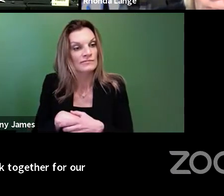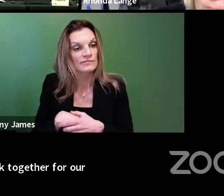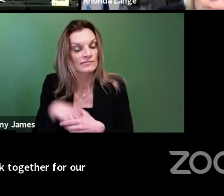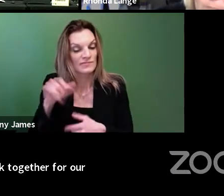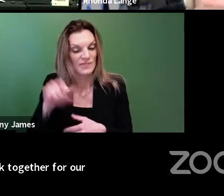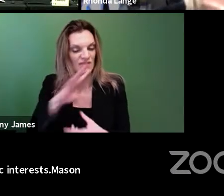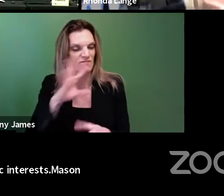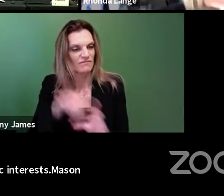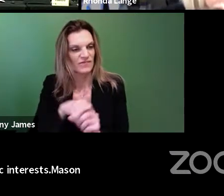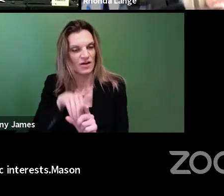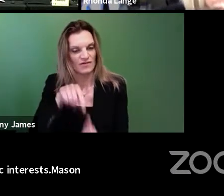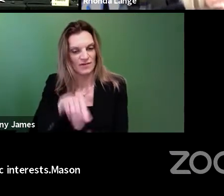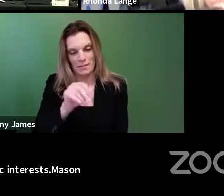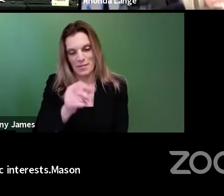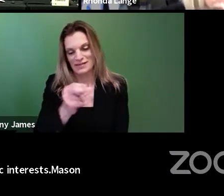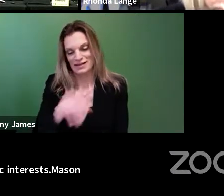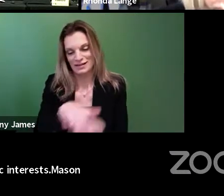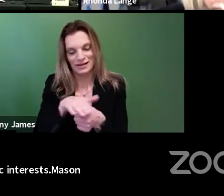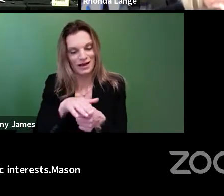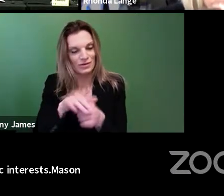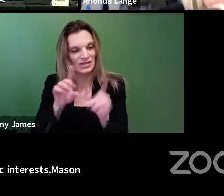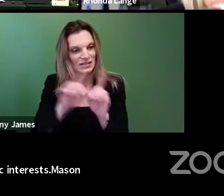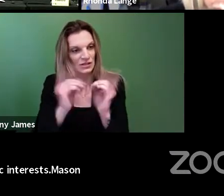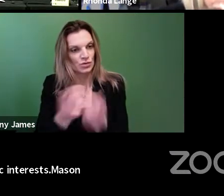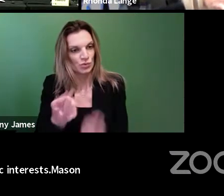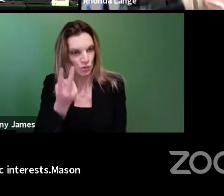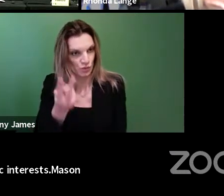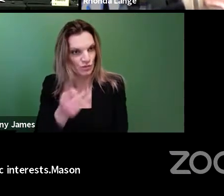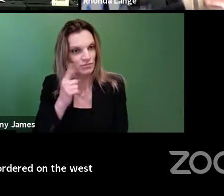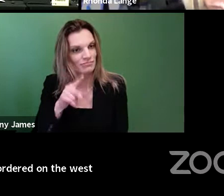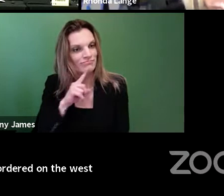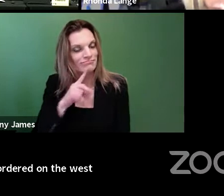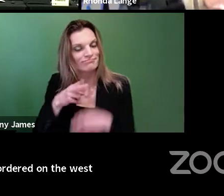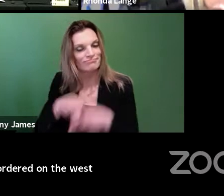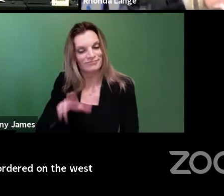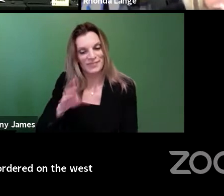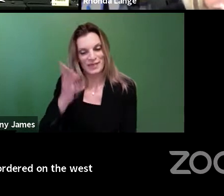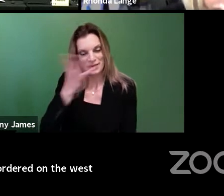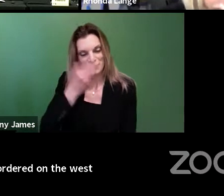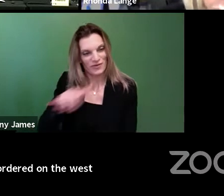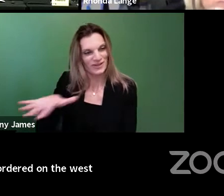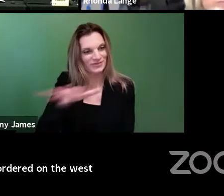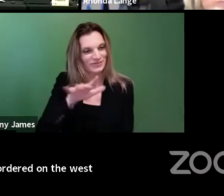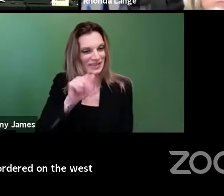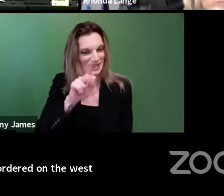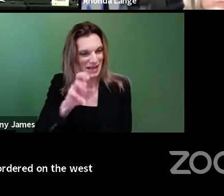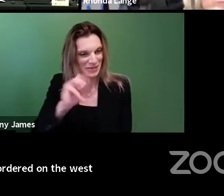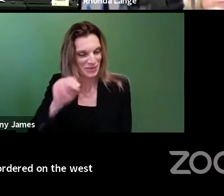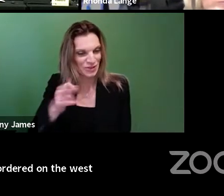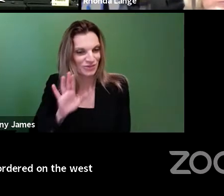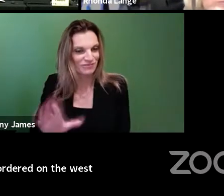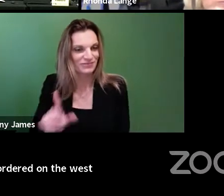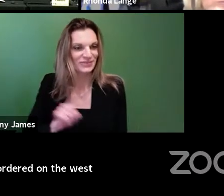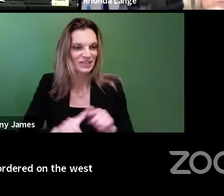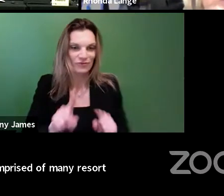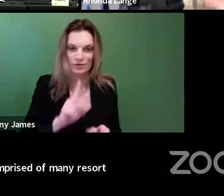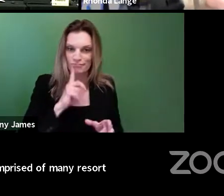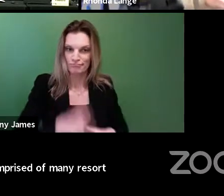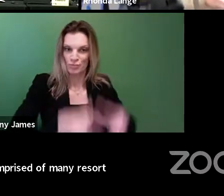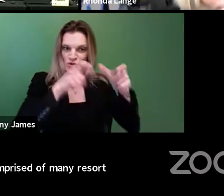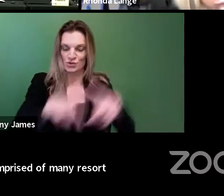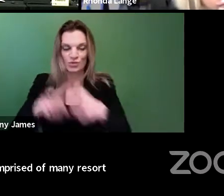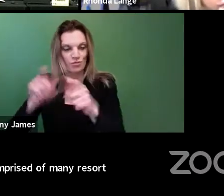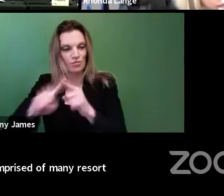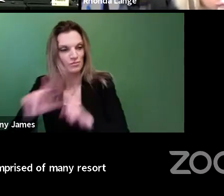2, bordered on the west by beautiful Lake Michigan and comprised of many resort communities supported by